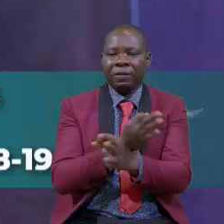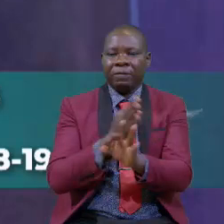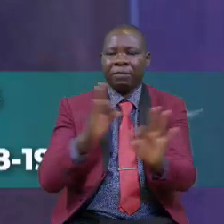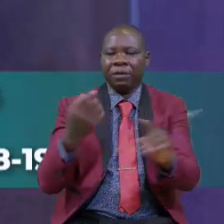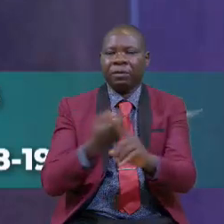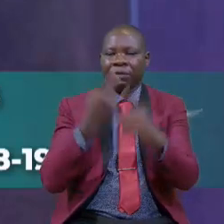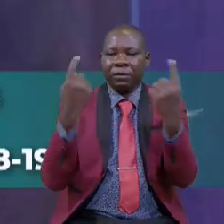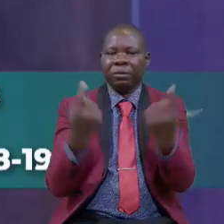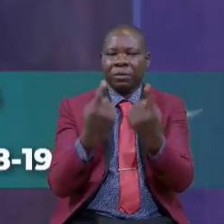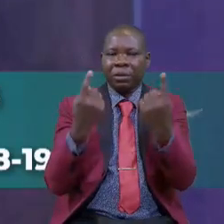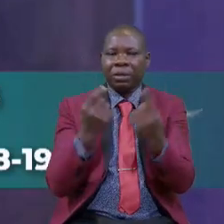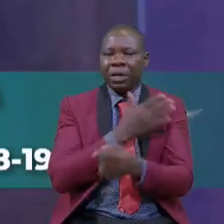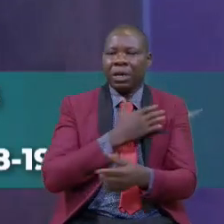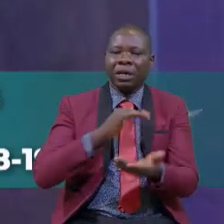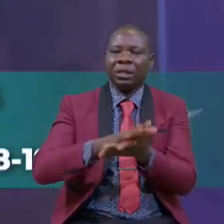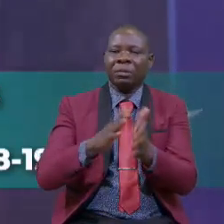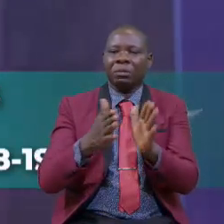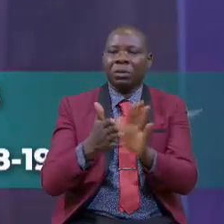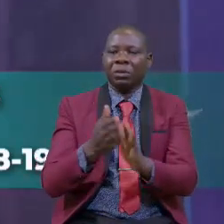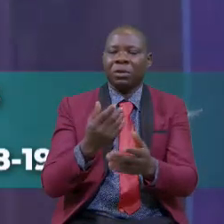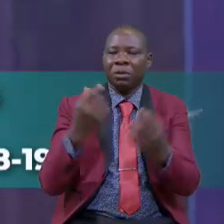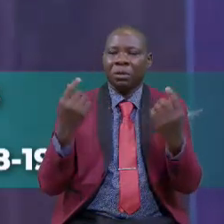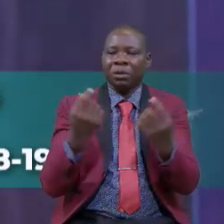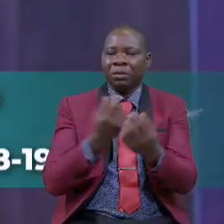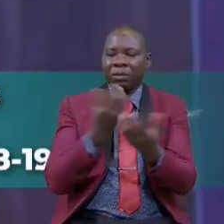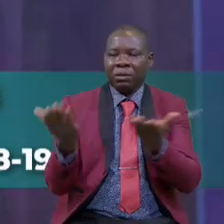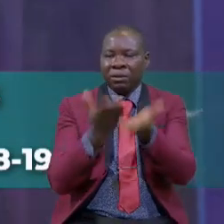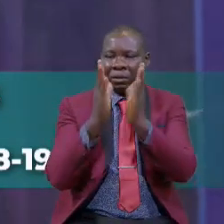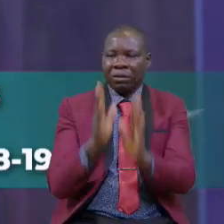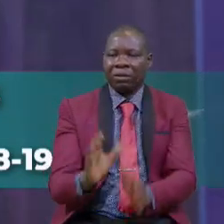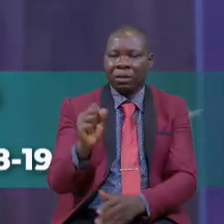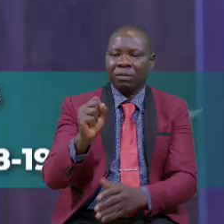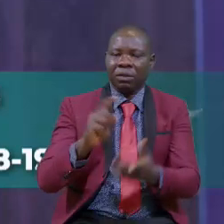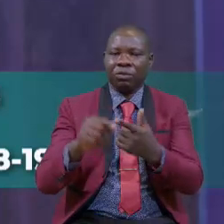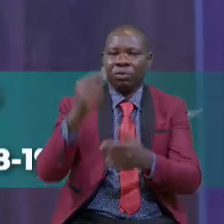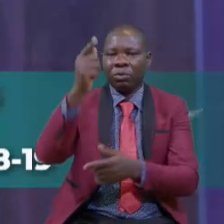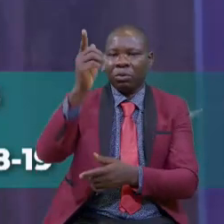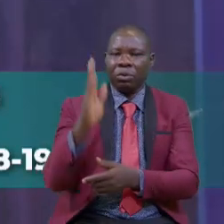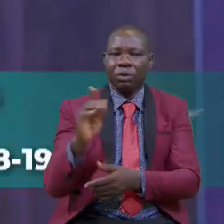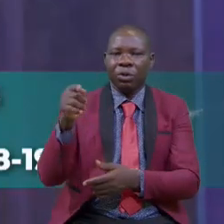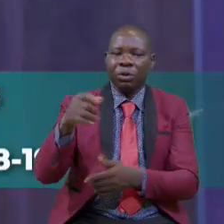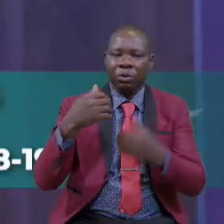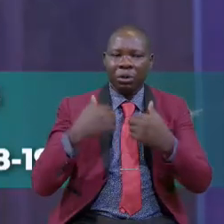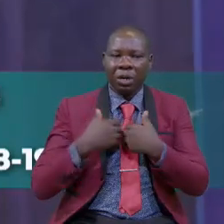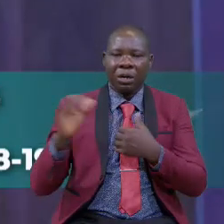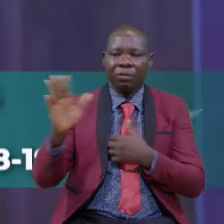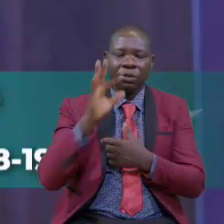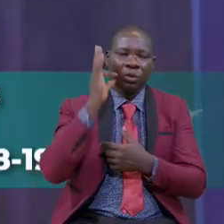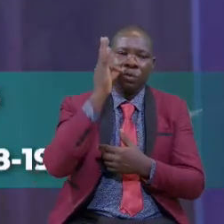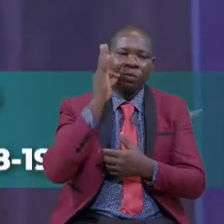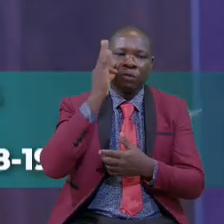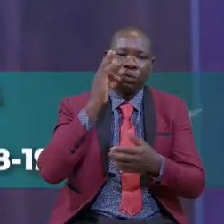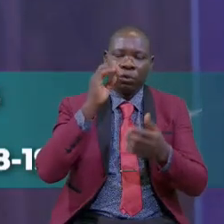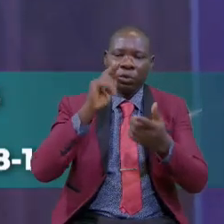and become servants to God, ye have your fruit unto